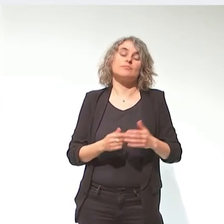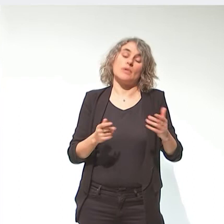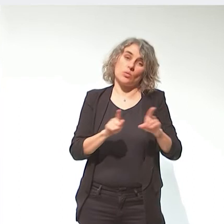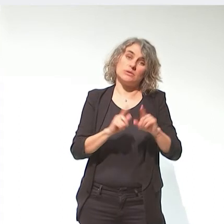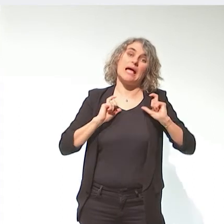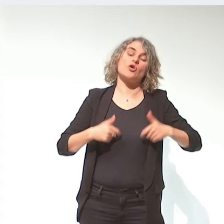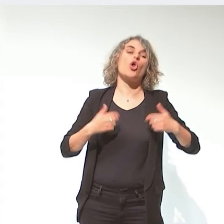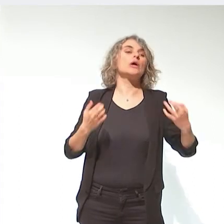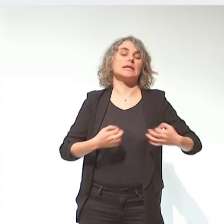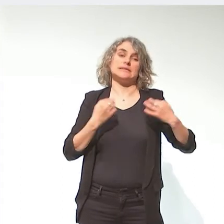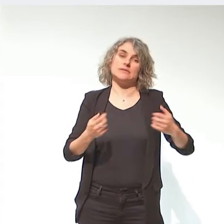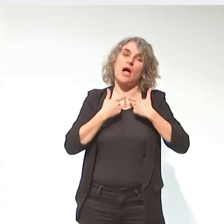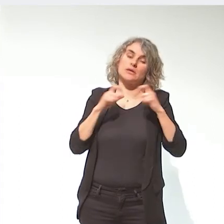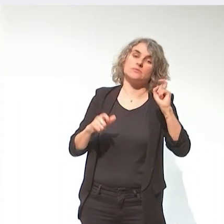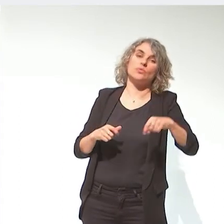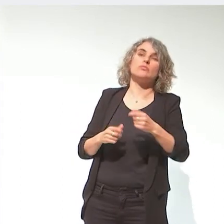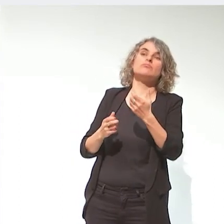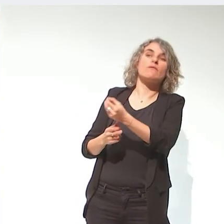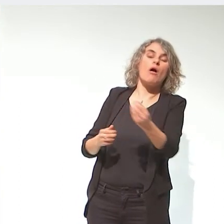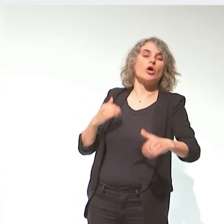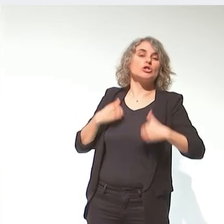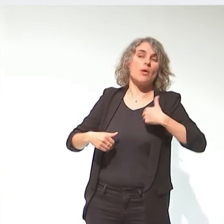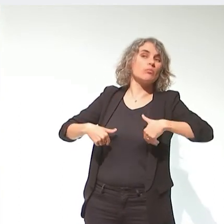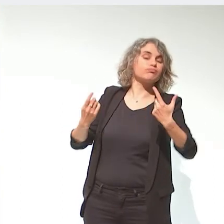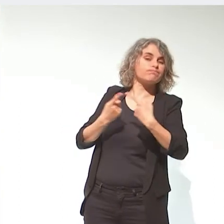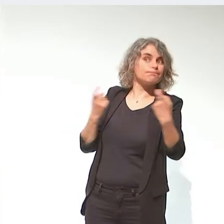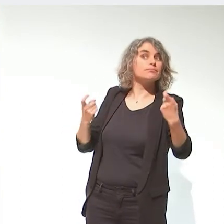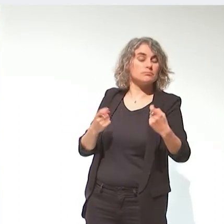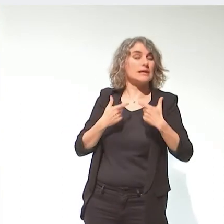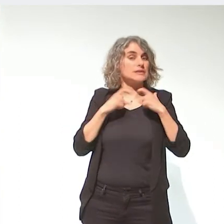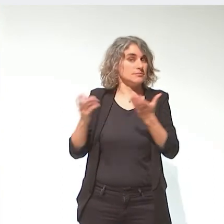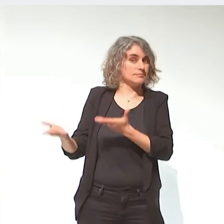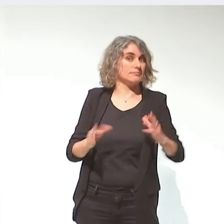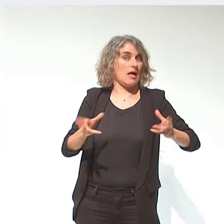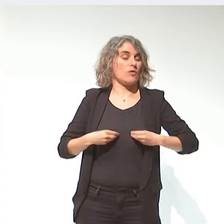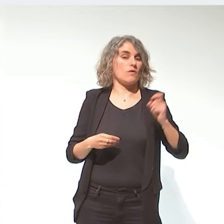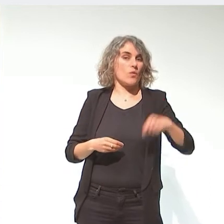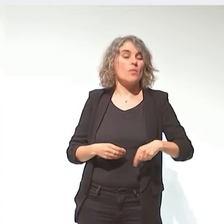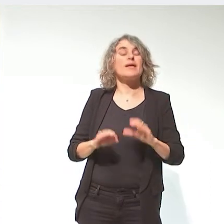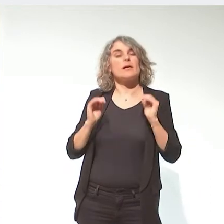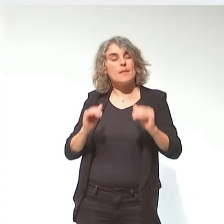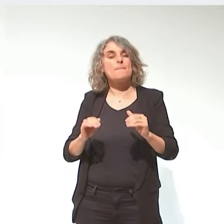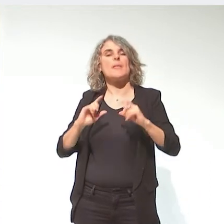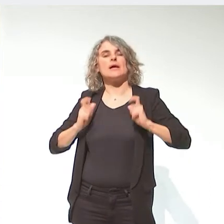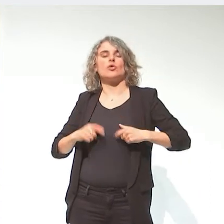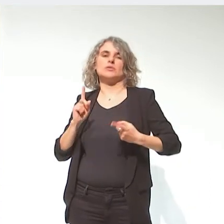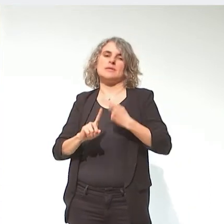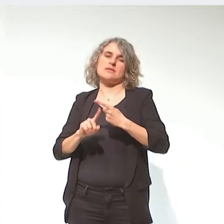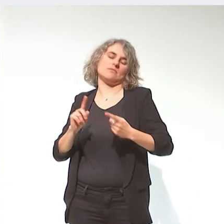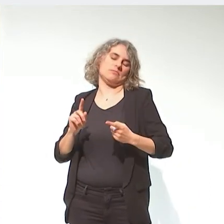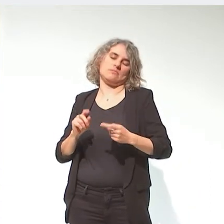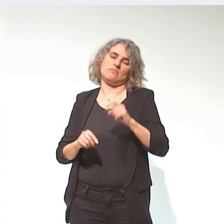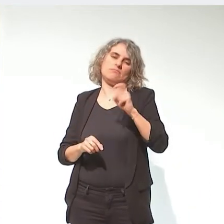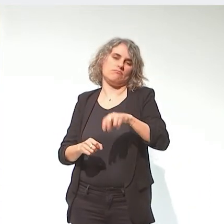also special schools for those who think that for them it will be a